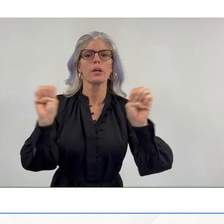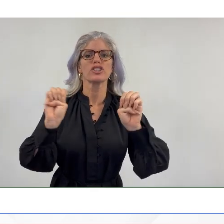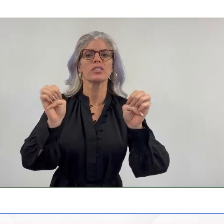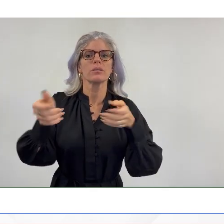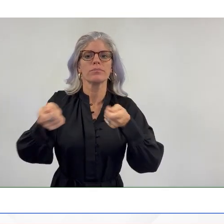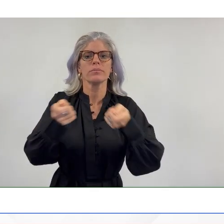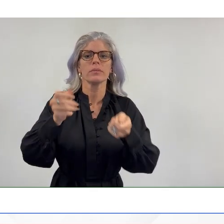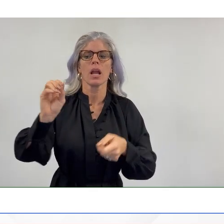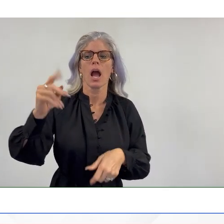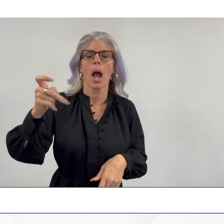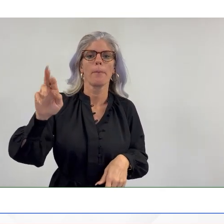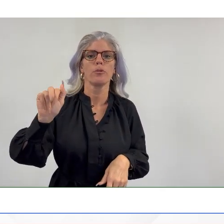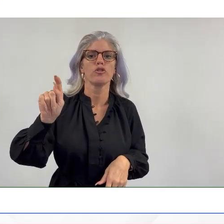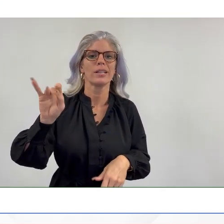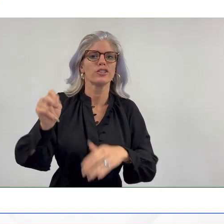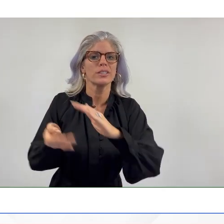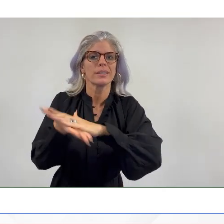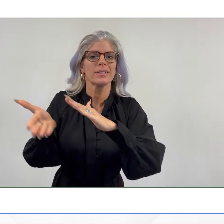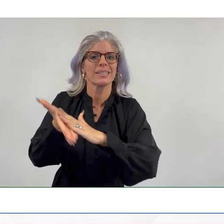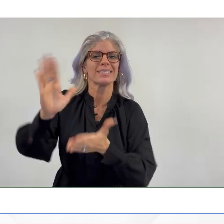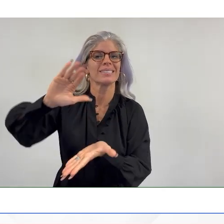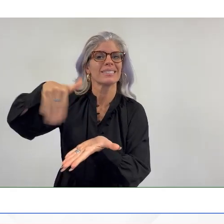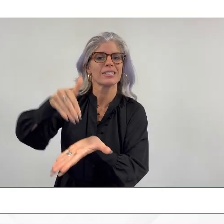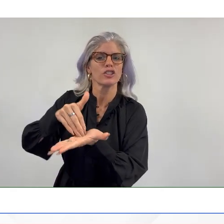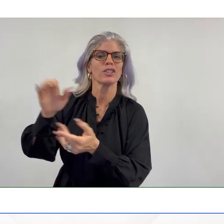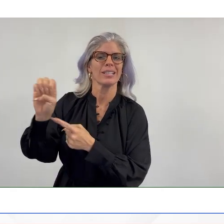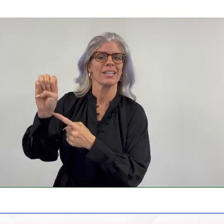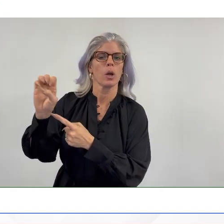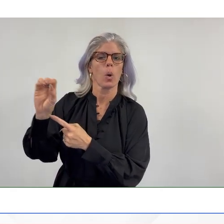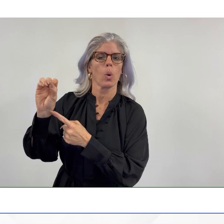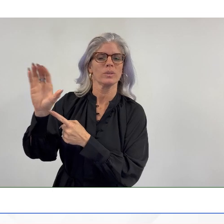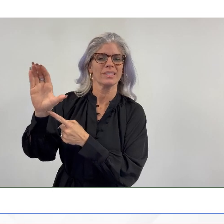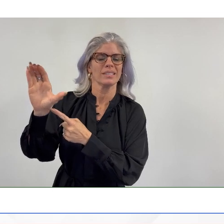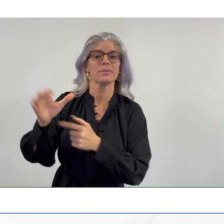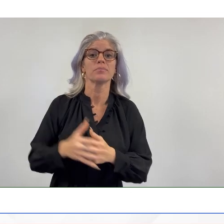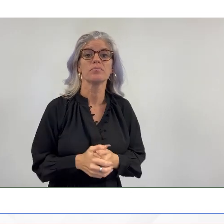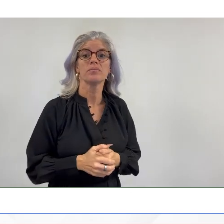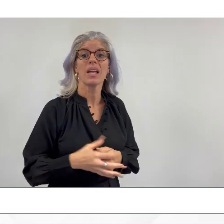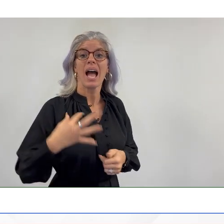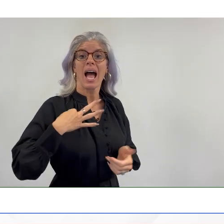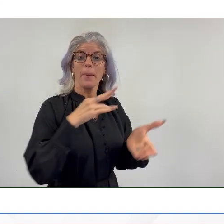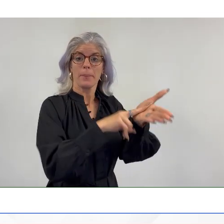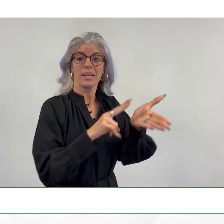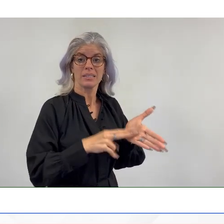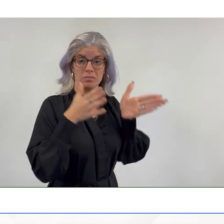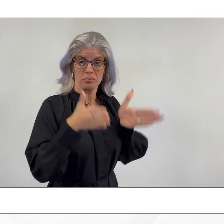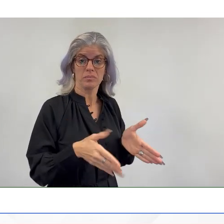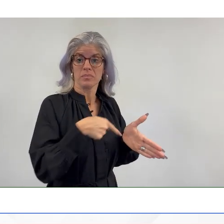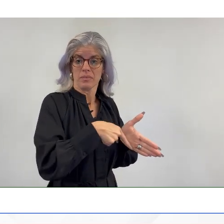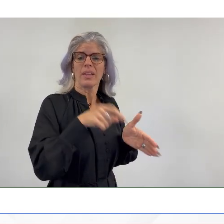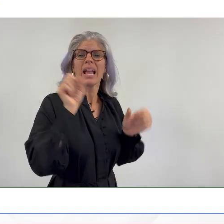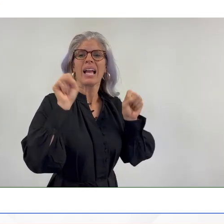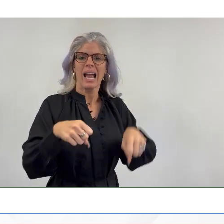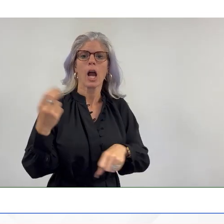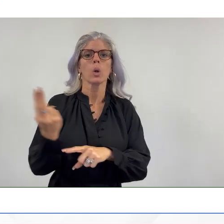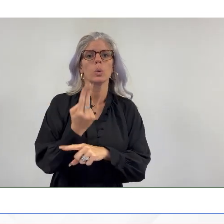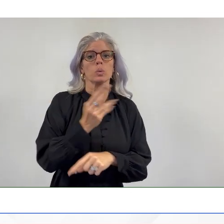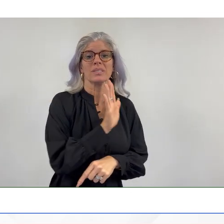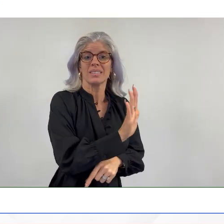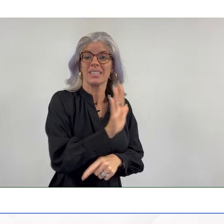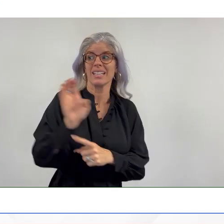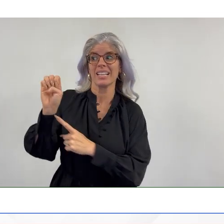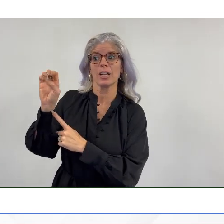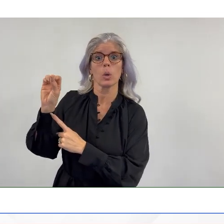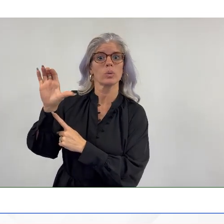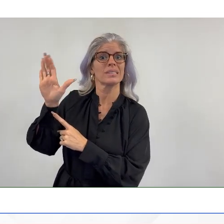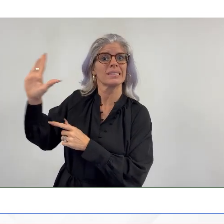The applicant may use its EOC to direct and coordinate resources and response activities for a period of time. Response